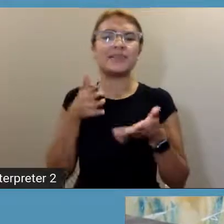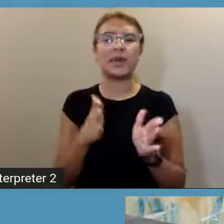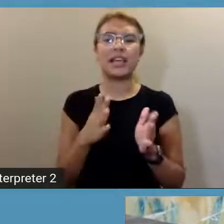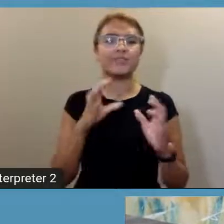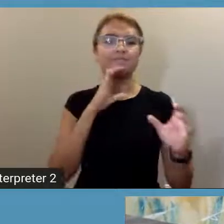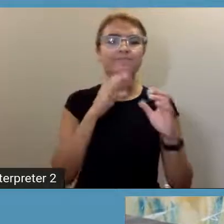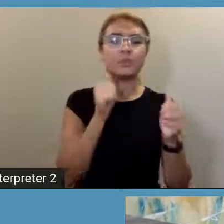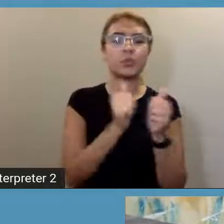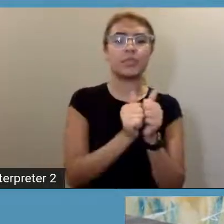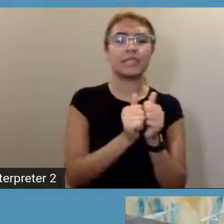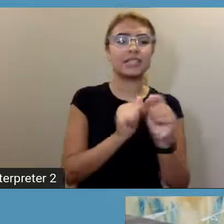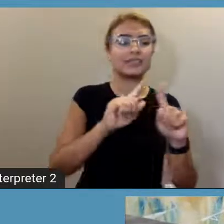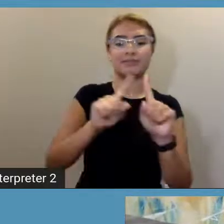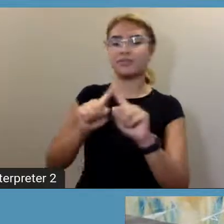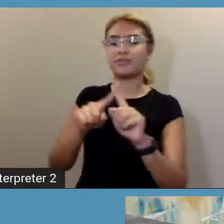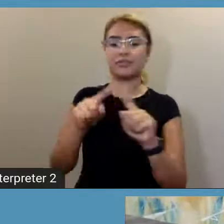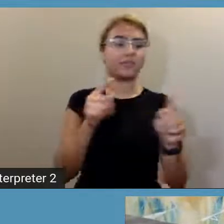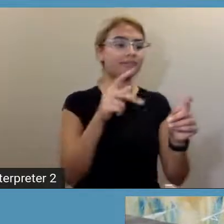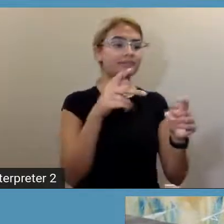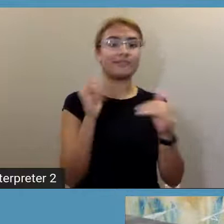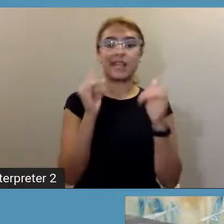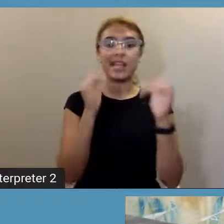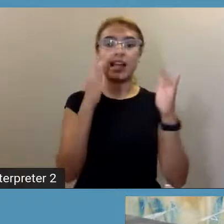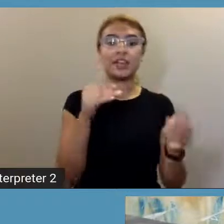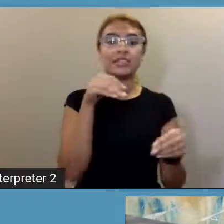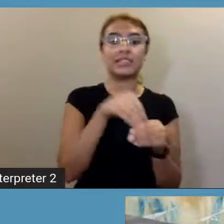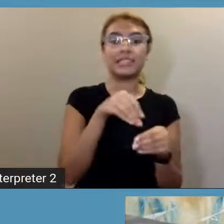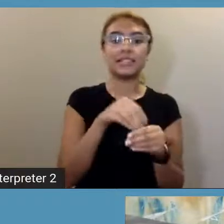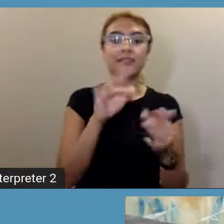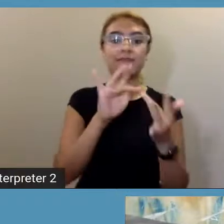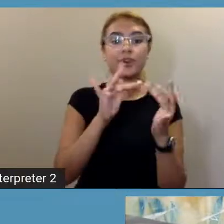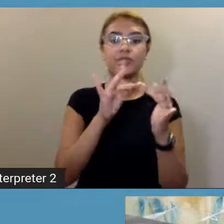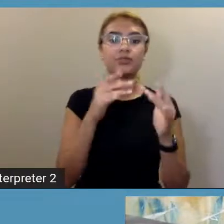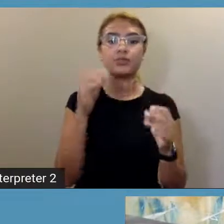the various players in a virtual exhibition project? Do you have a preferred